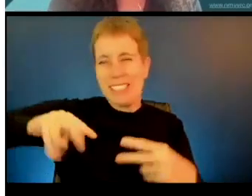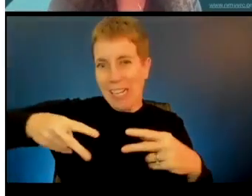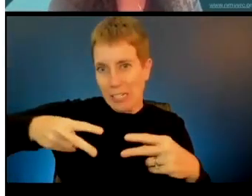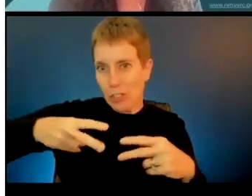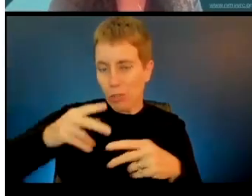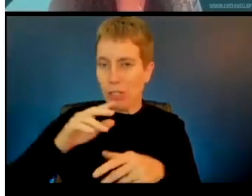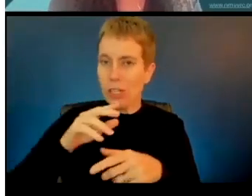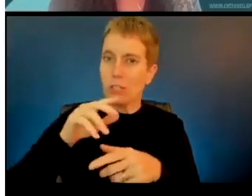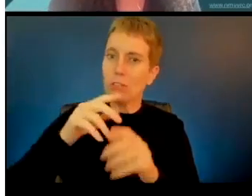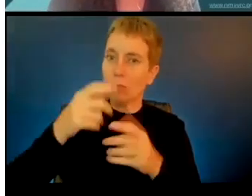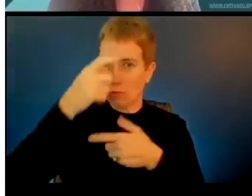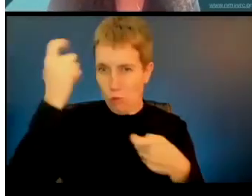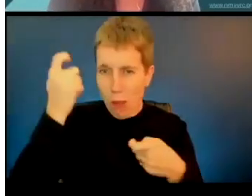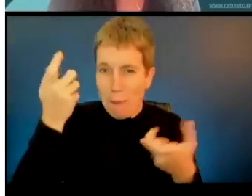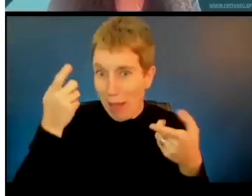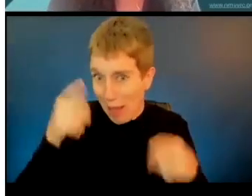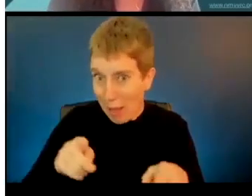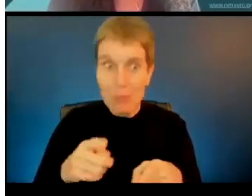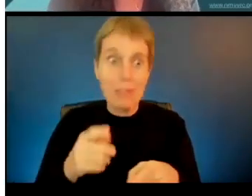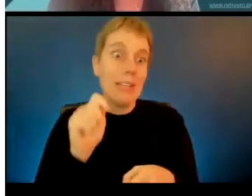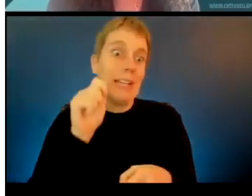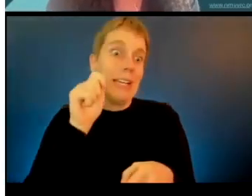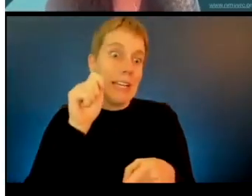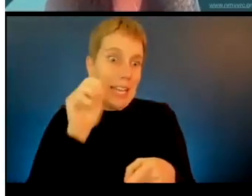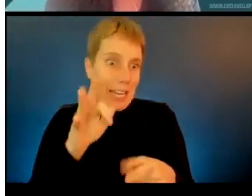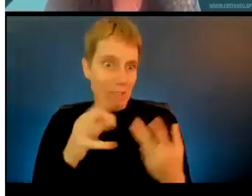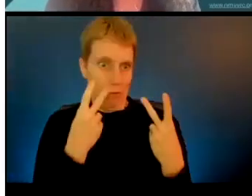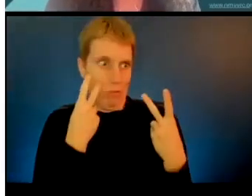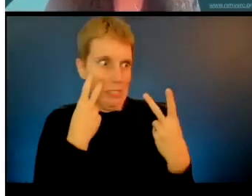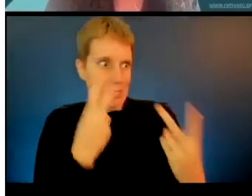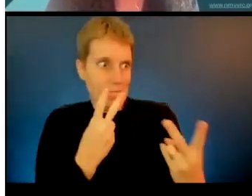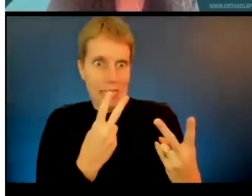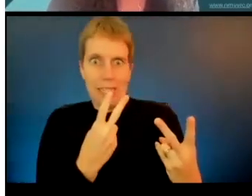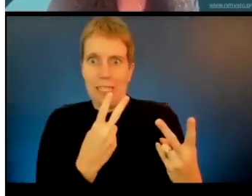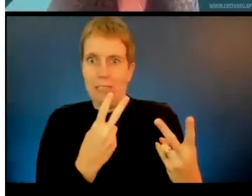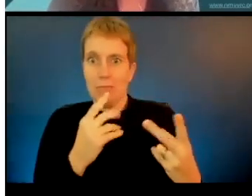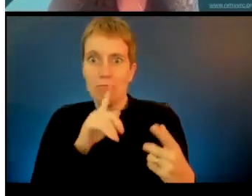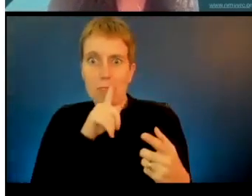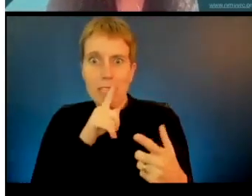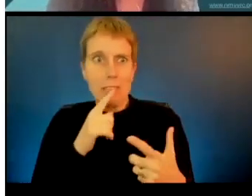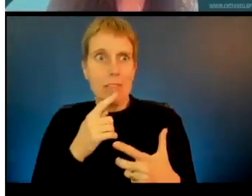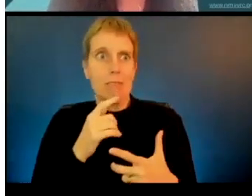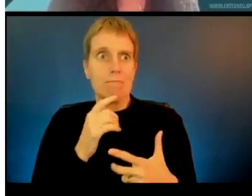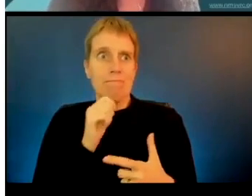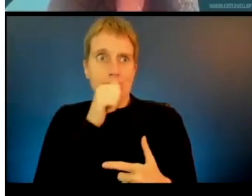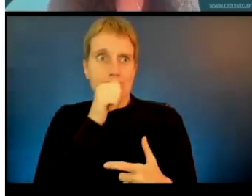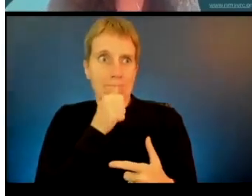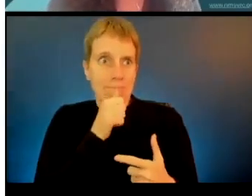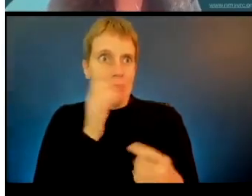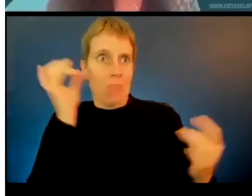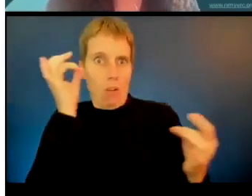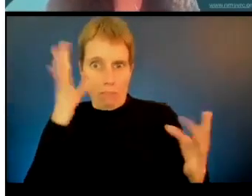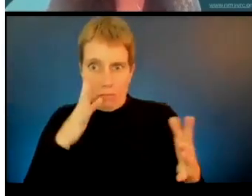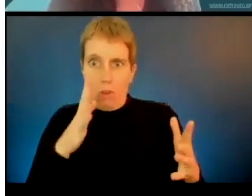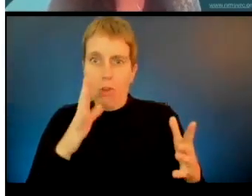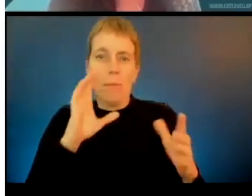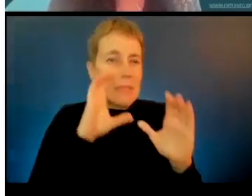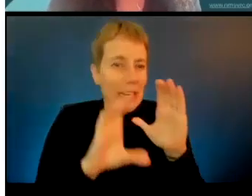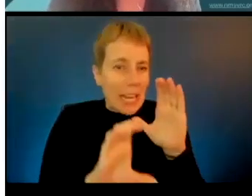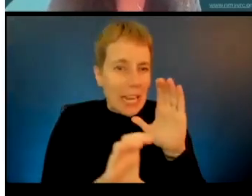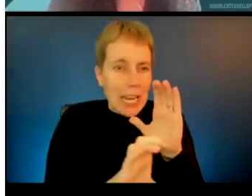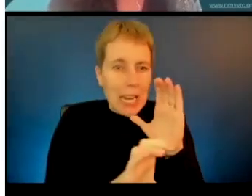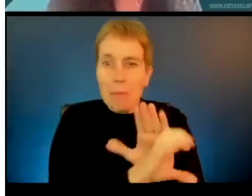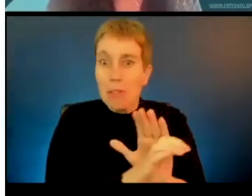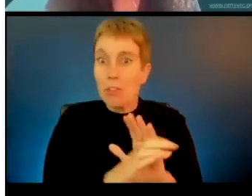disturbing images or stories secondhand. And vicarious and secondary trauma are often used